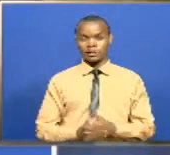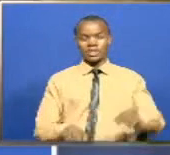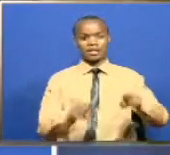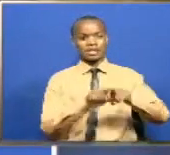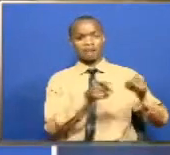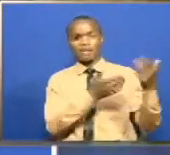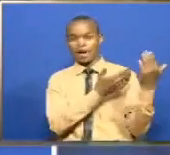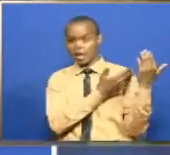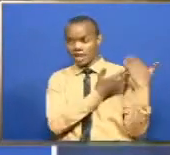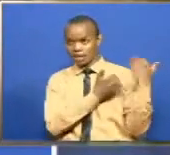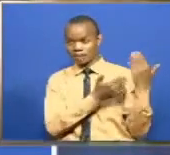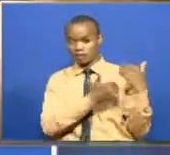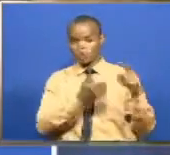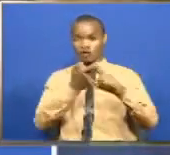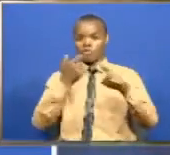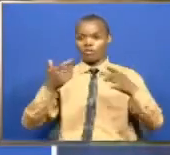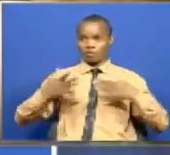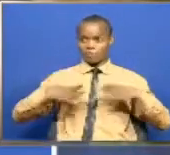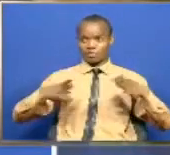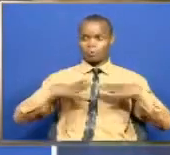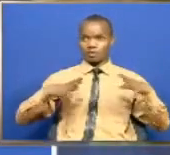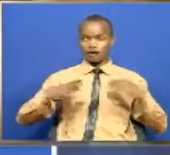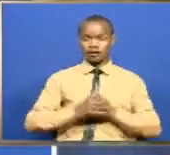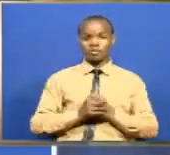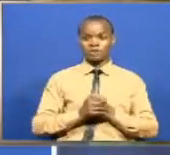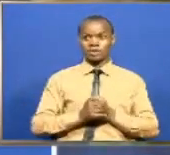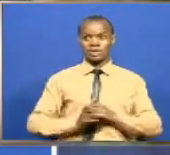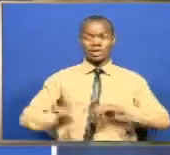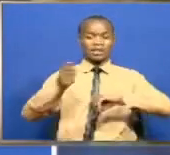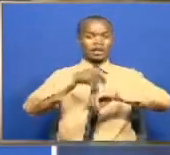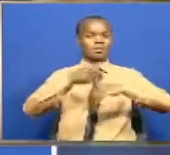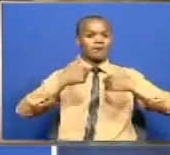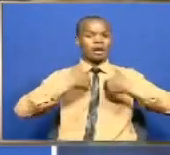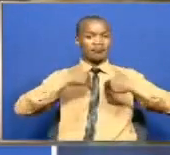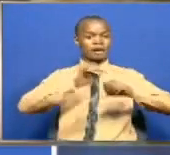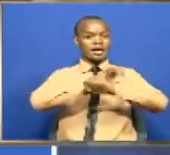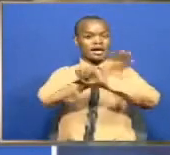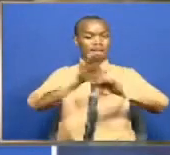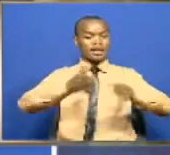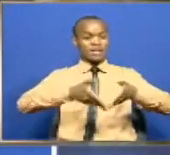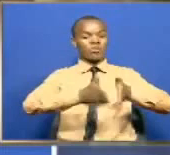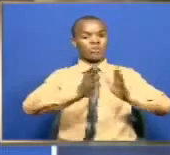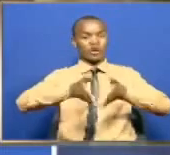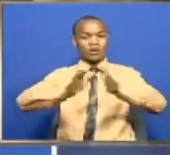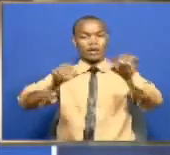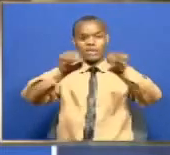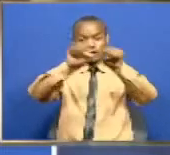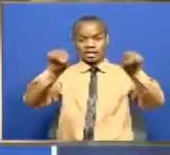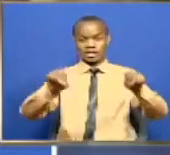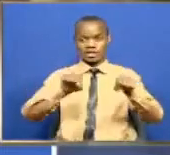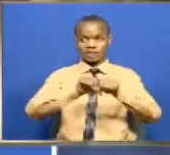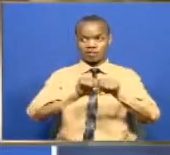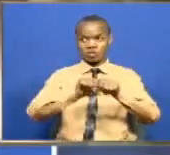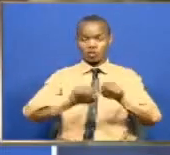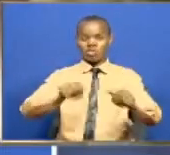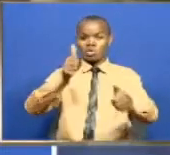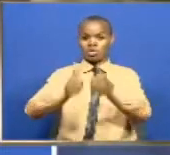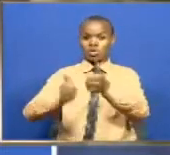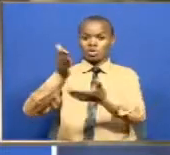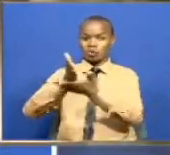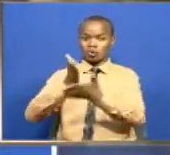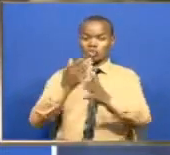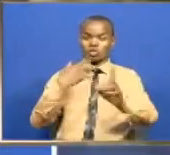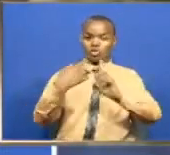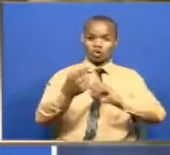expectations from the citizens of coming up with a clear infrastructure system that not only addresses the bottlenecks of